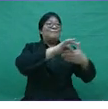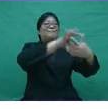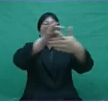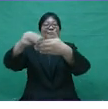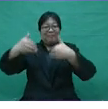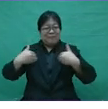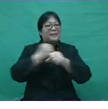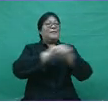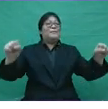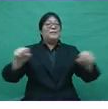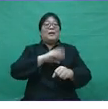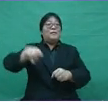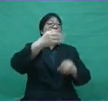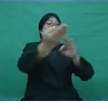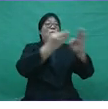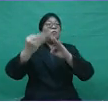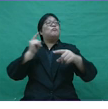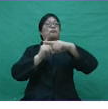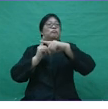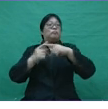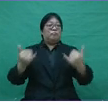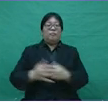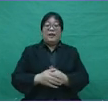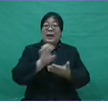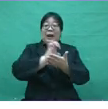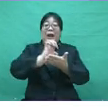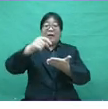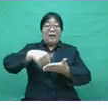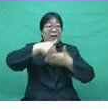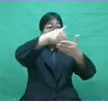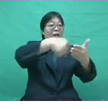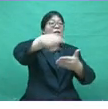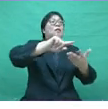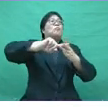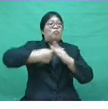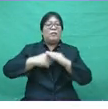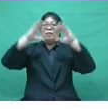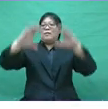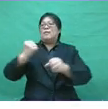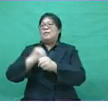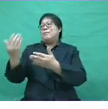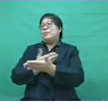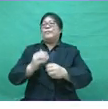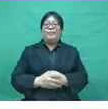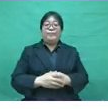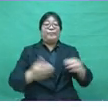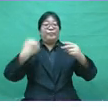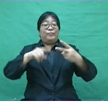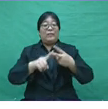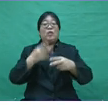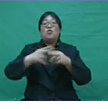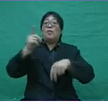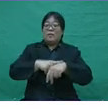seekers are positive. The allowance helps them in starting a new job. Secondly, short-term